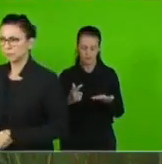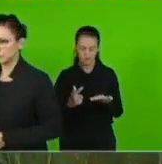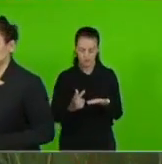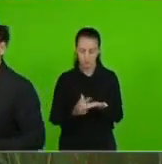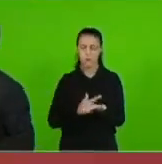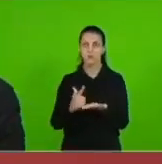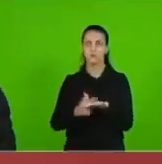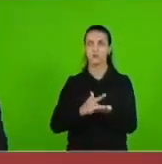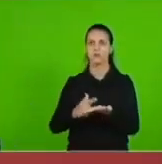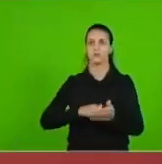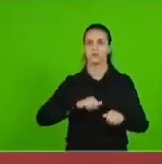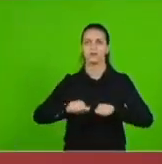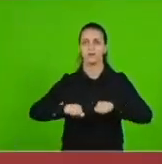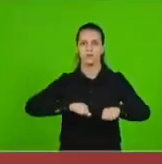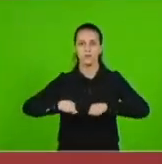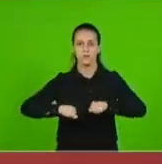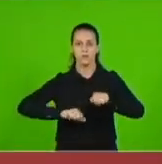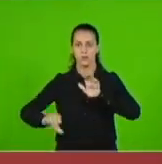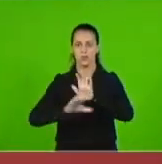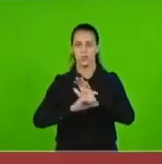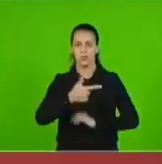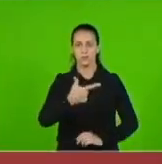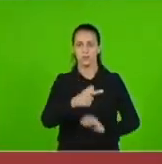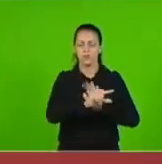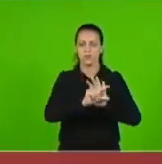Bible, chapter 2, from 28 to 30,